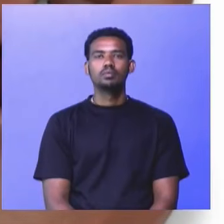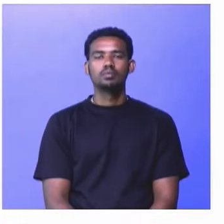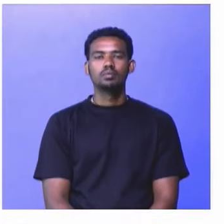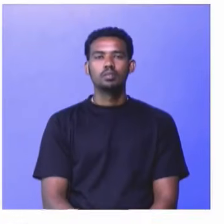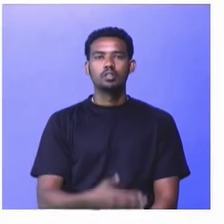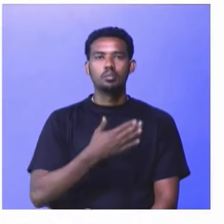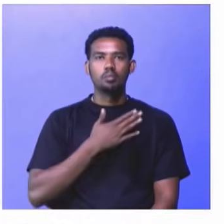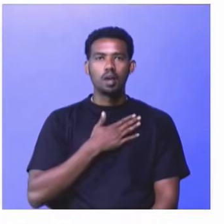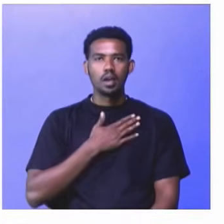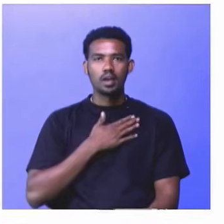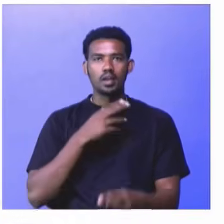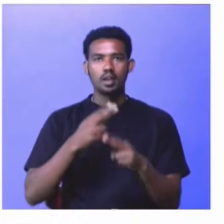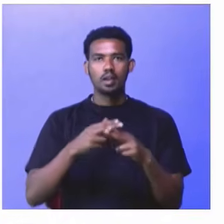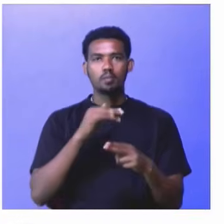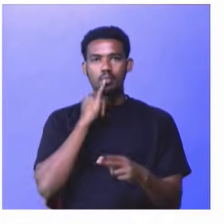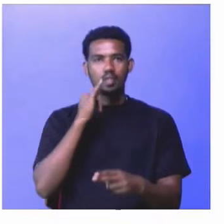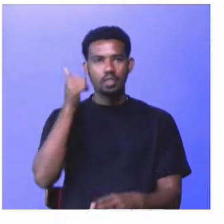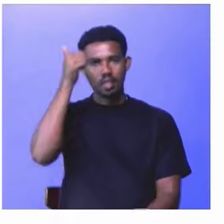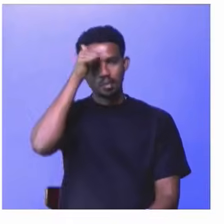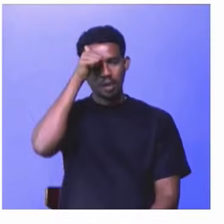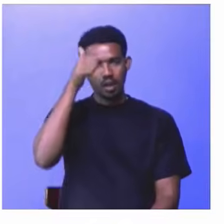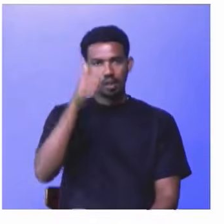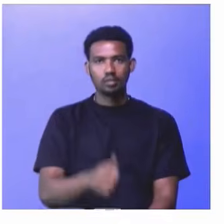Is Abel.